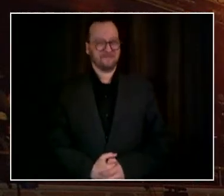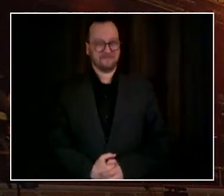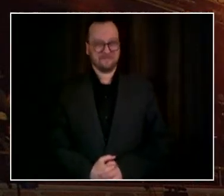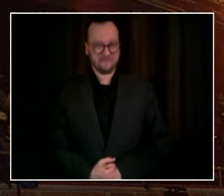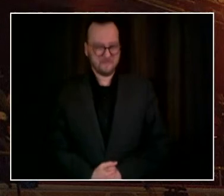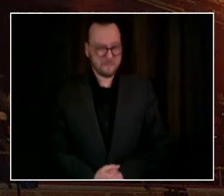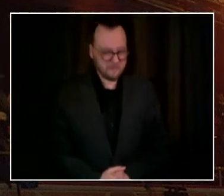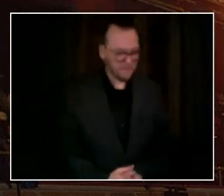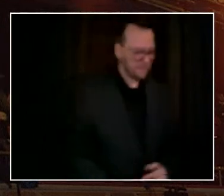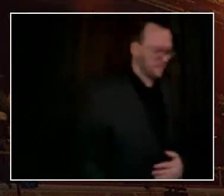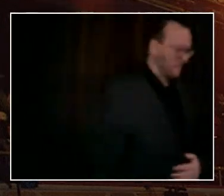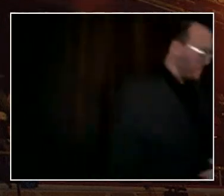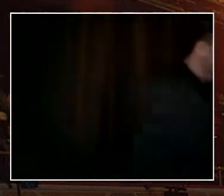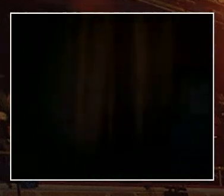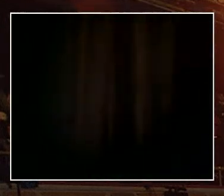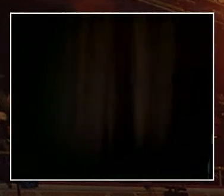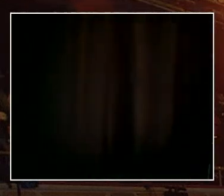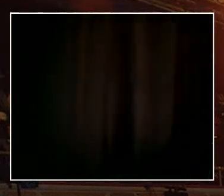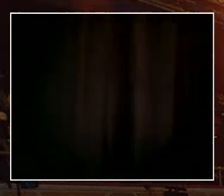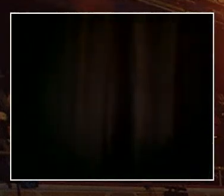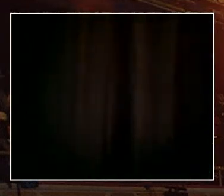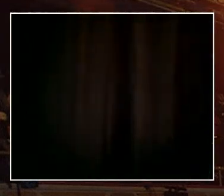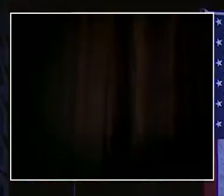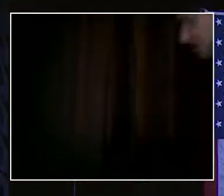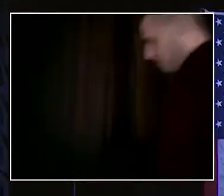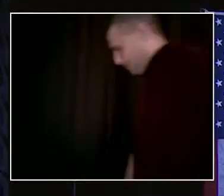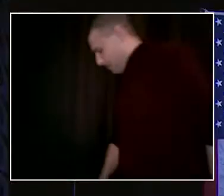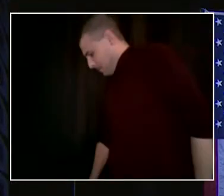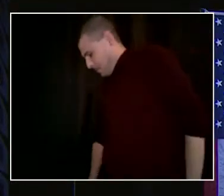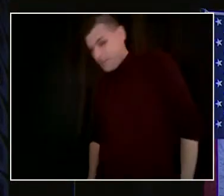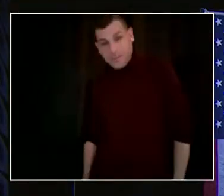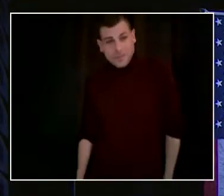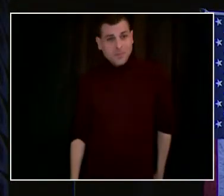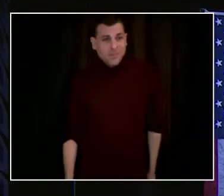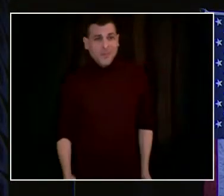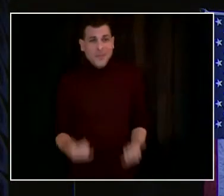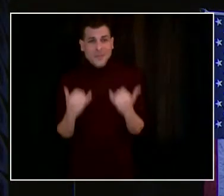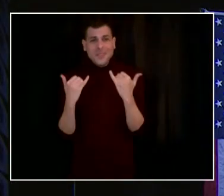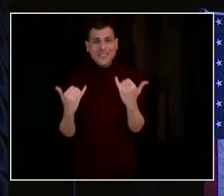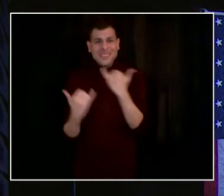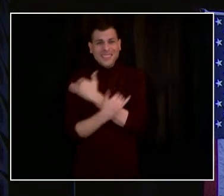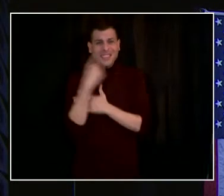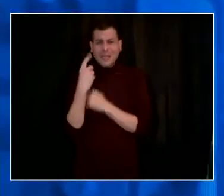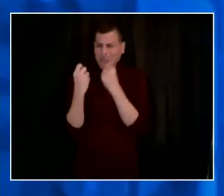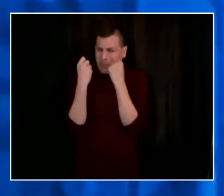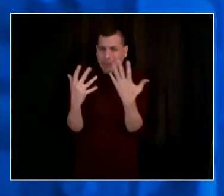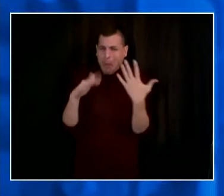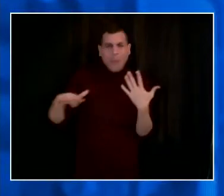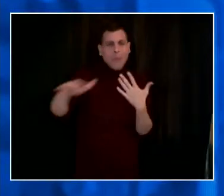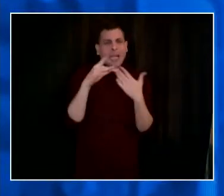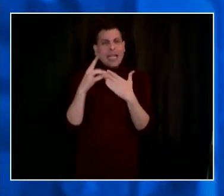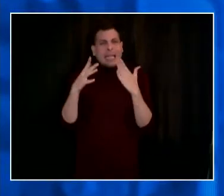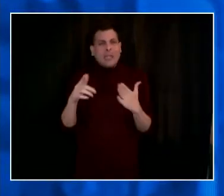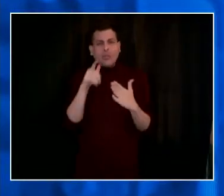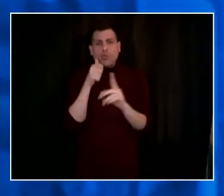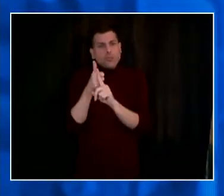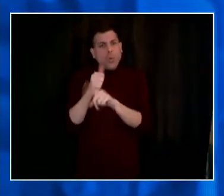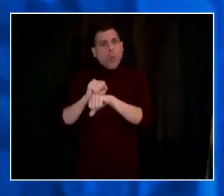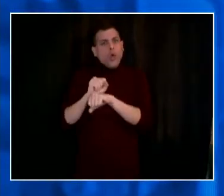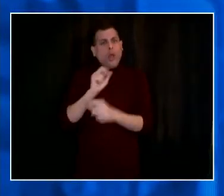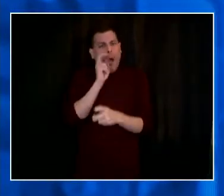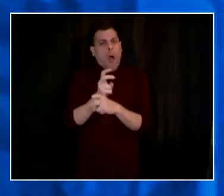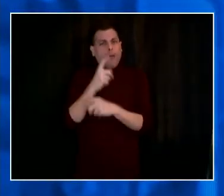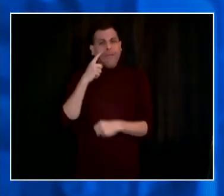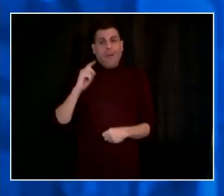We're joined in that audience today by so many leaders who are working hard for our families and our city.